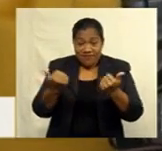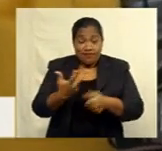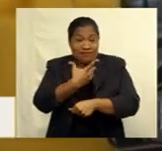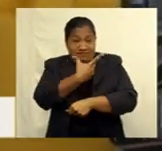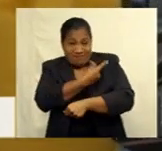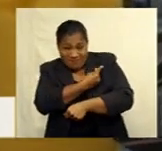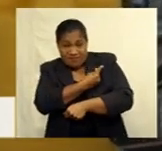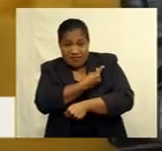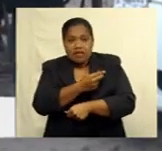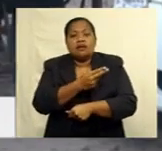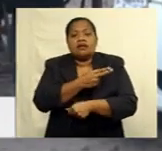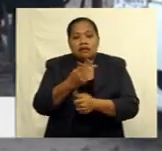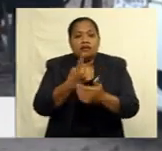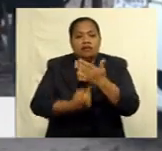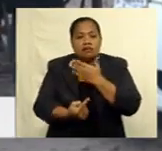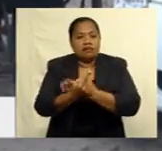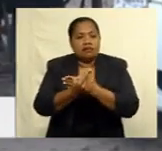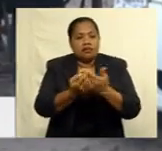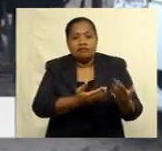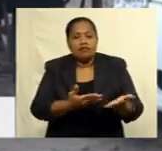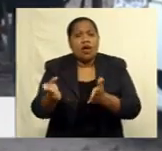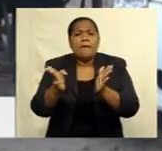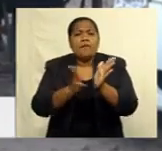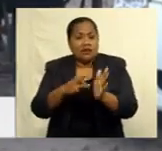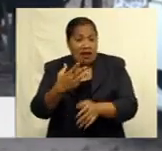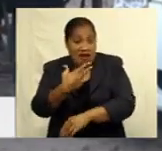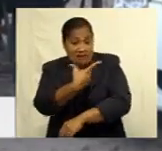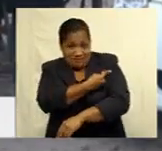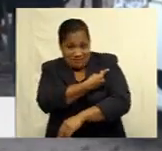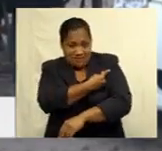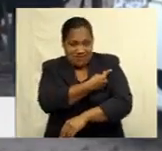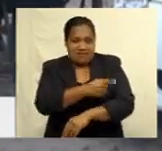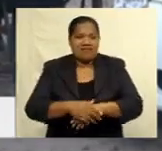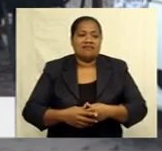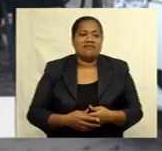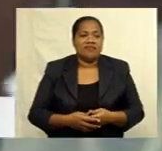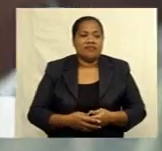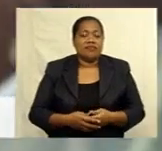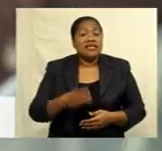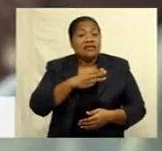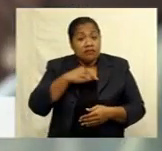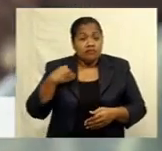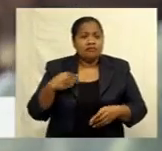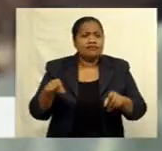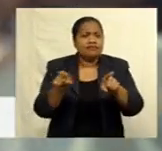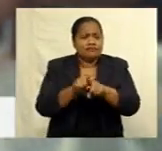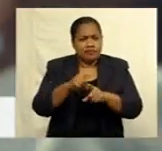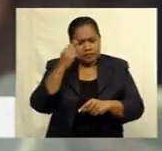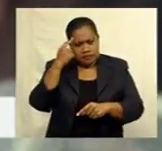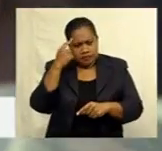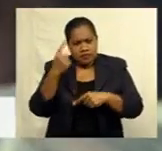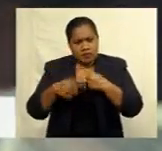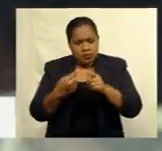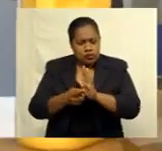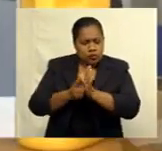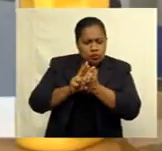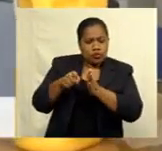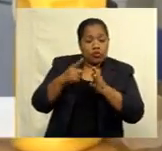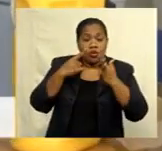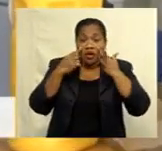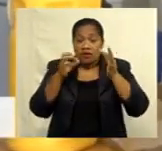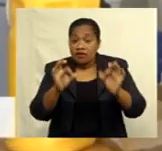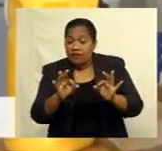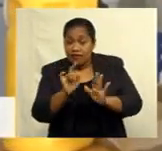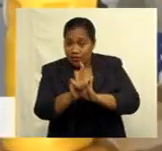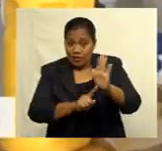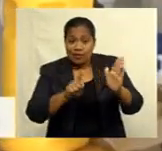coverage, they are deploying the stock of the Moderna COVID-19 vaccine. The ministry is also considering a revision to the curfew hours,